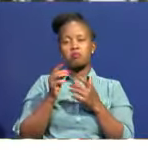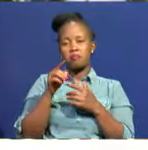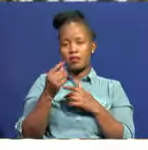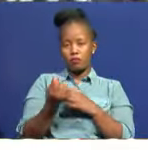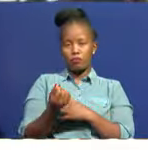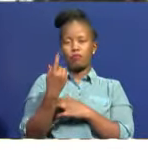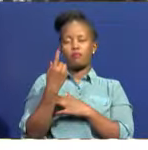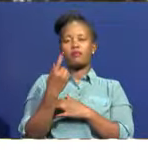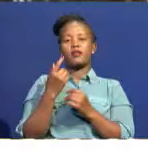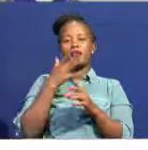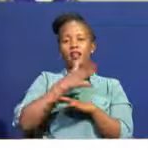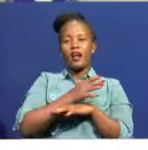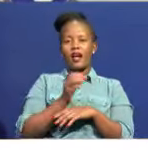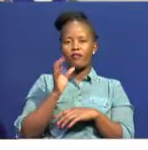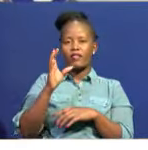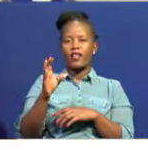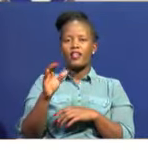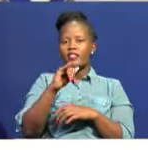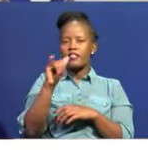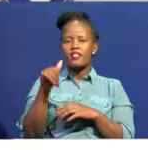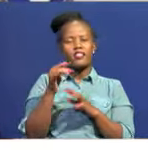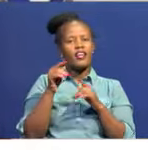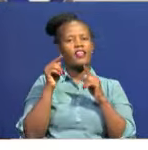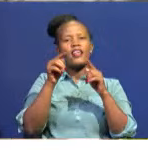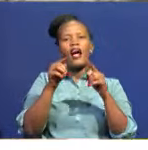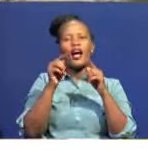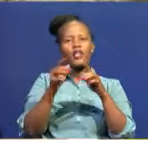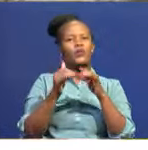Koome's criticism of the new funding model,